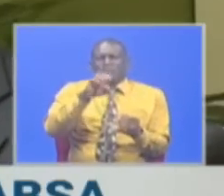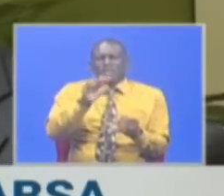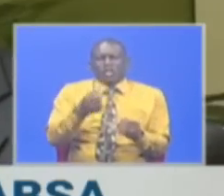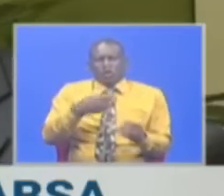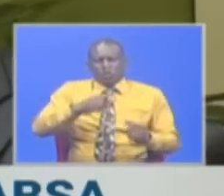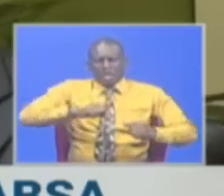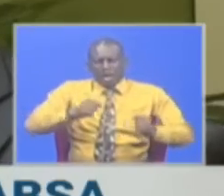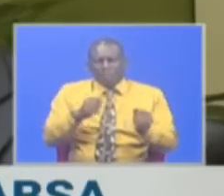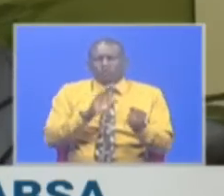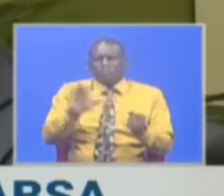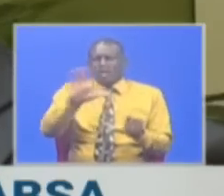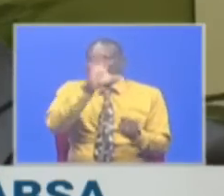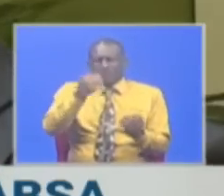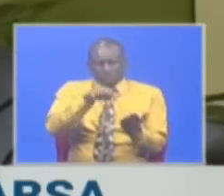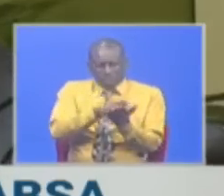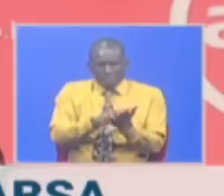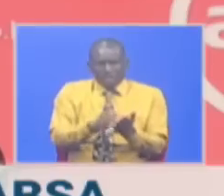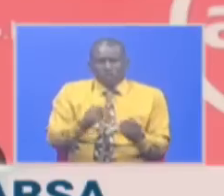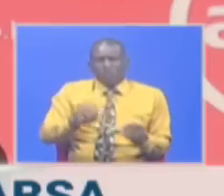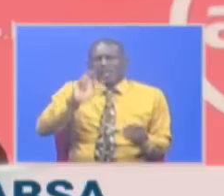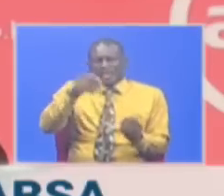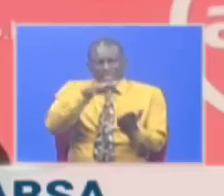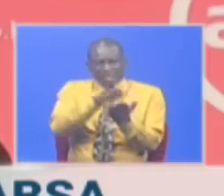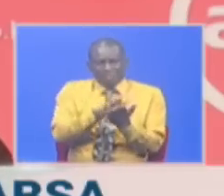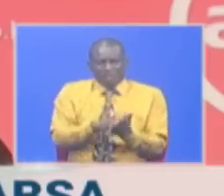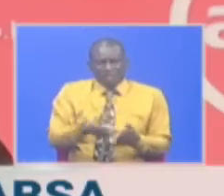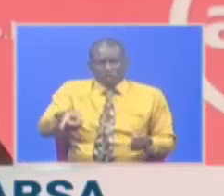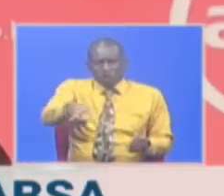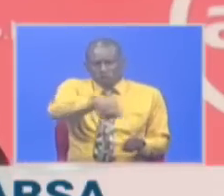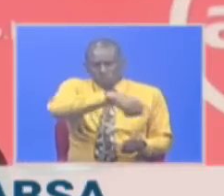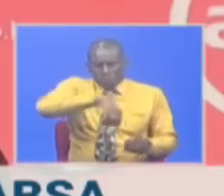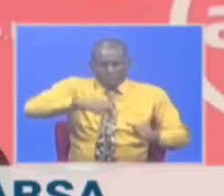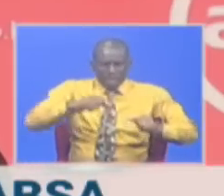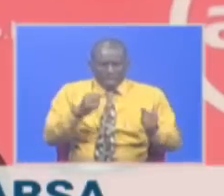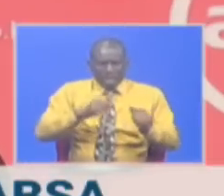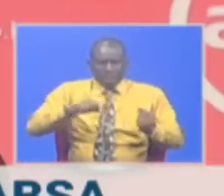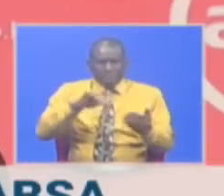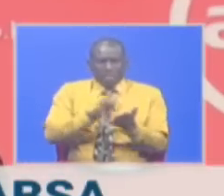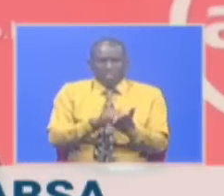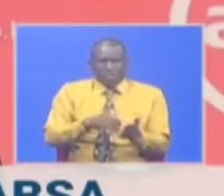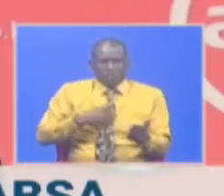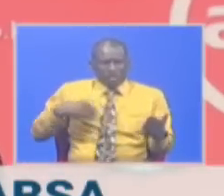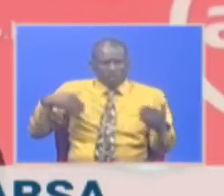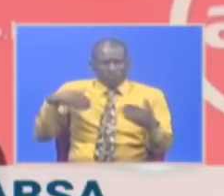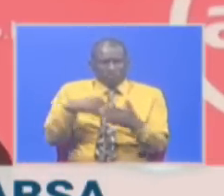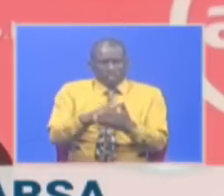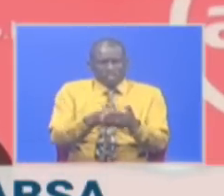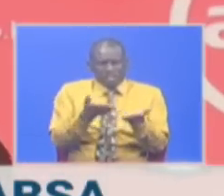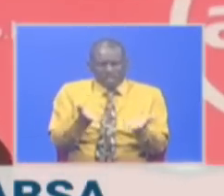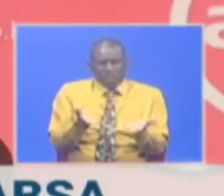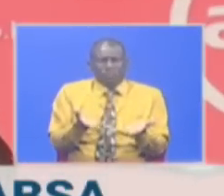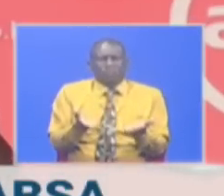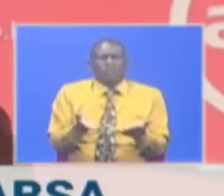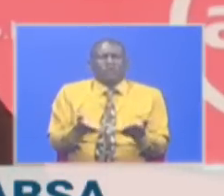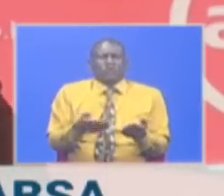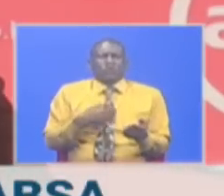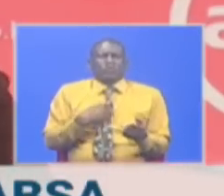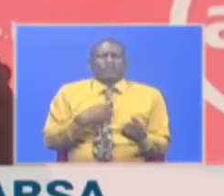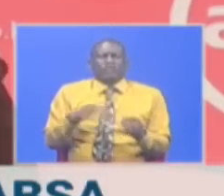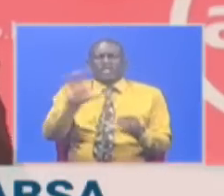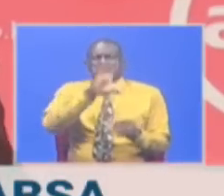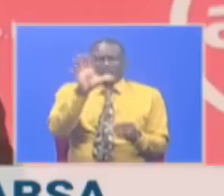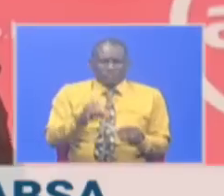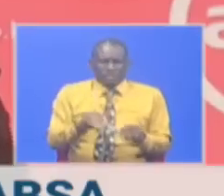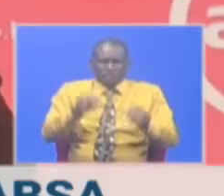bank. We're proud to be a Kenyan bank. We're very, very happy that we've gotten to this point where we now, across the continent, can